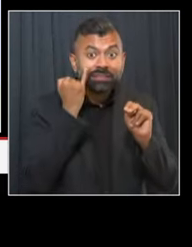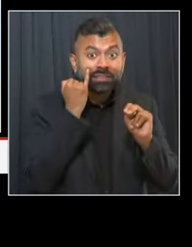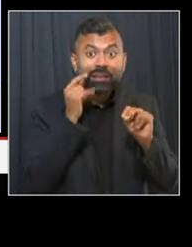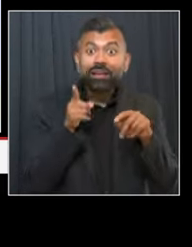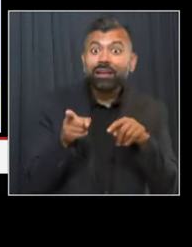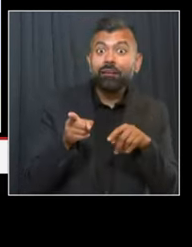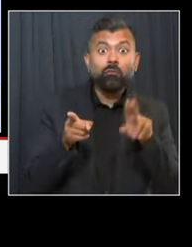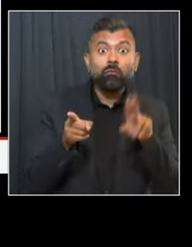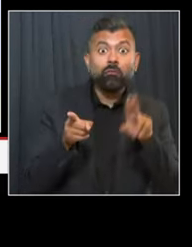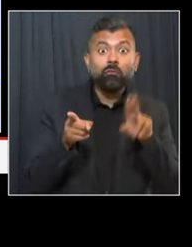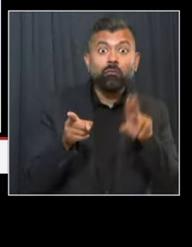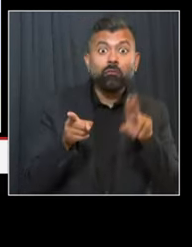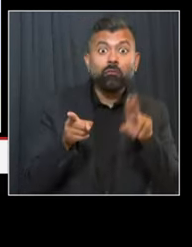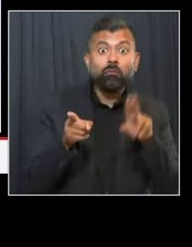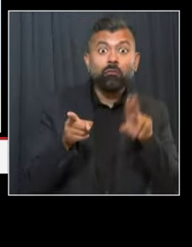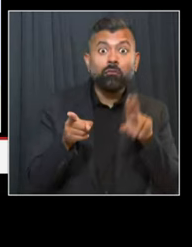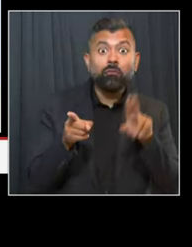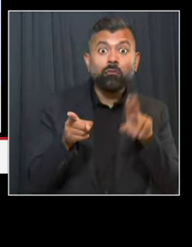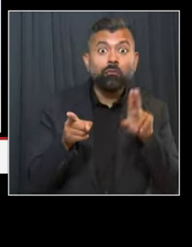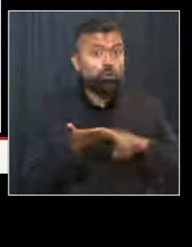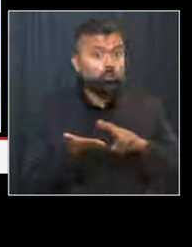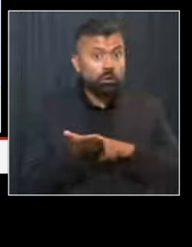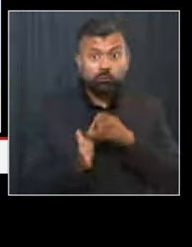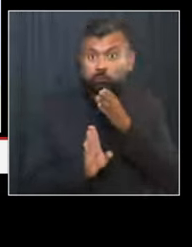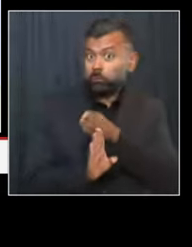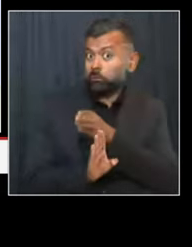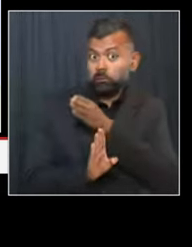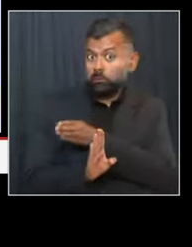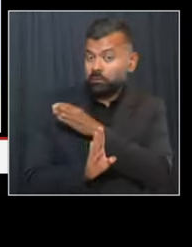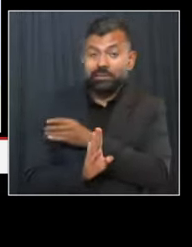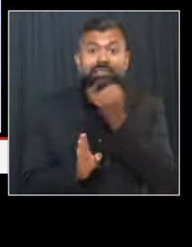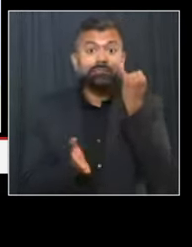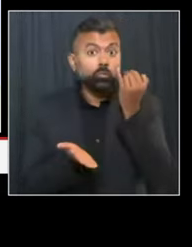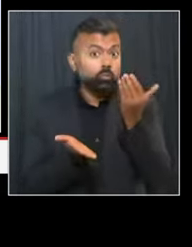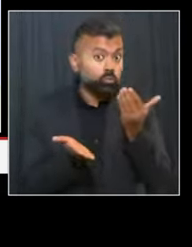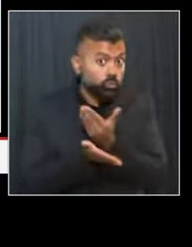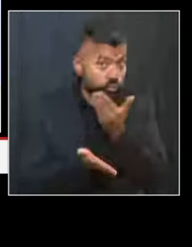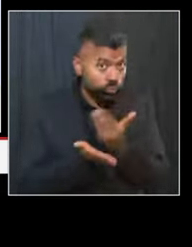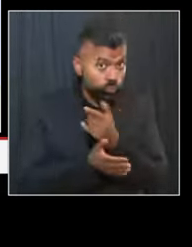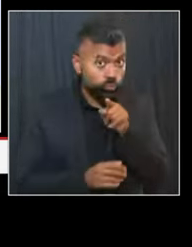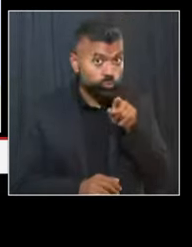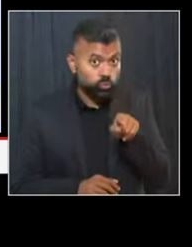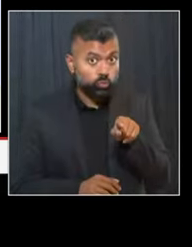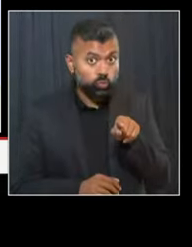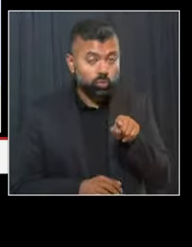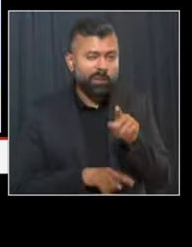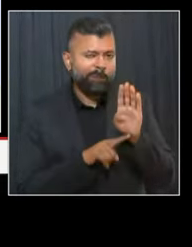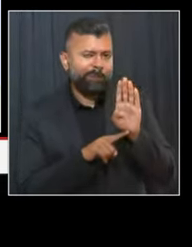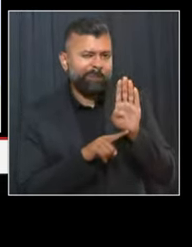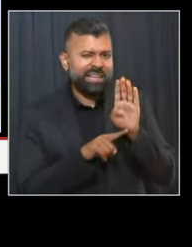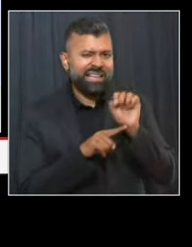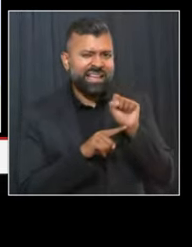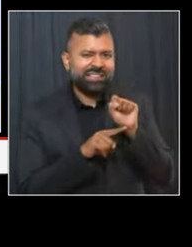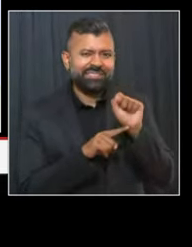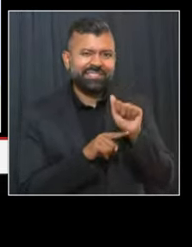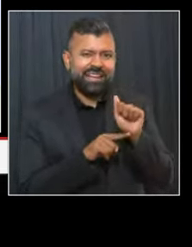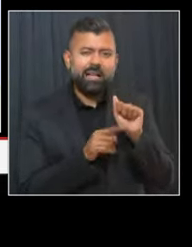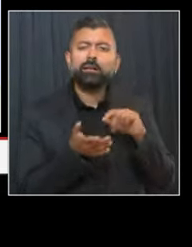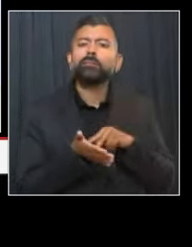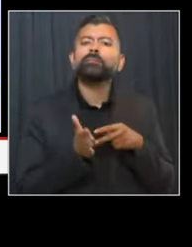once you get to 26, the BSA would exempt the city from having to pay retroactive pay for those 2 years for any